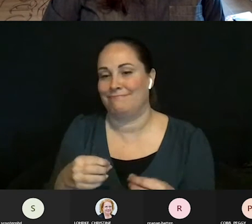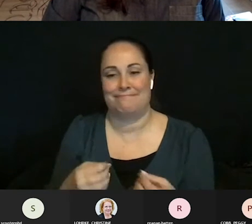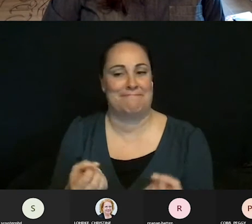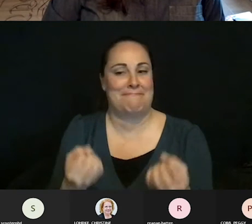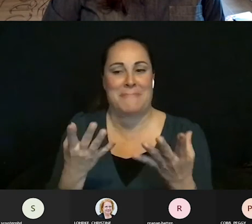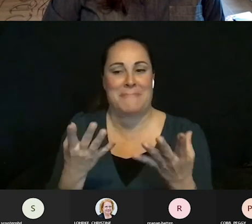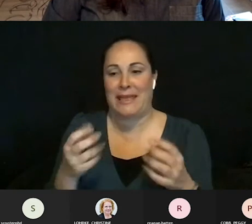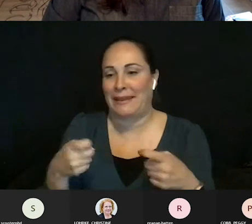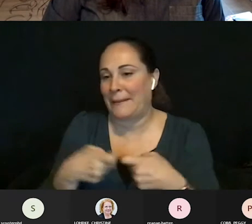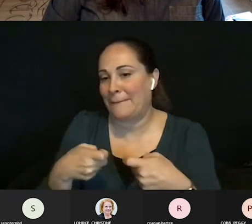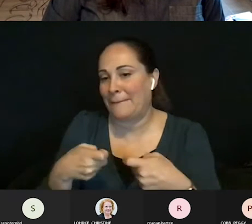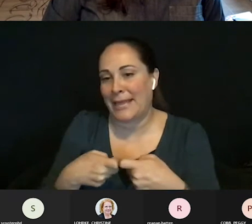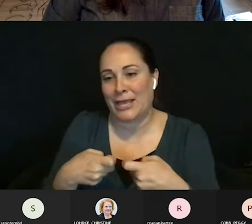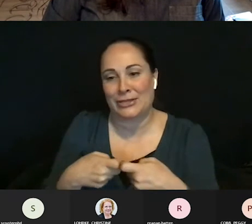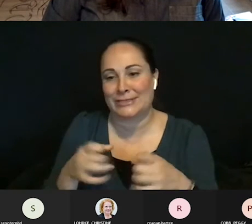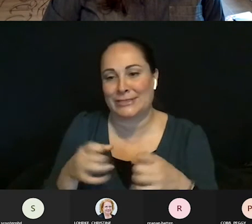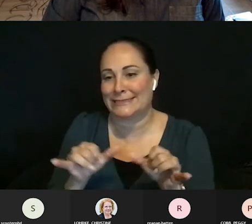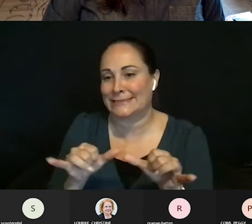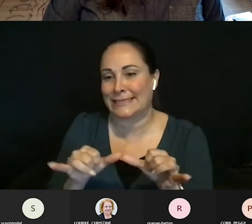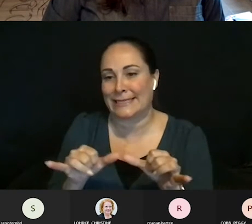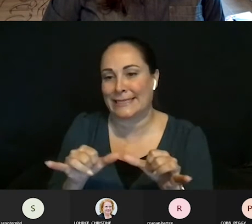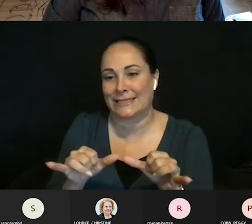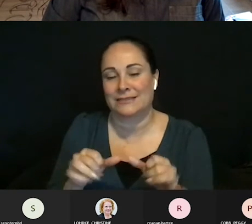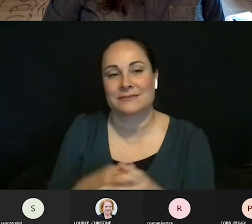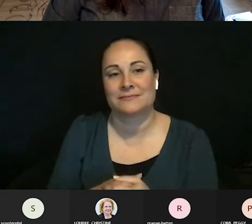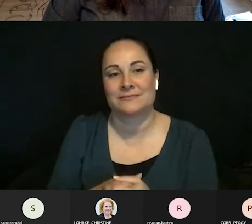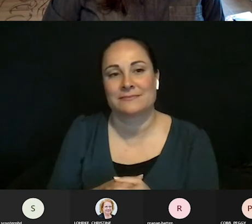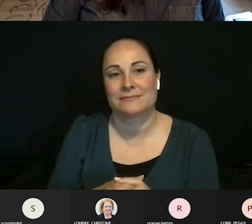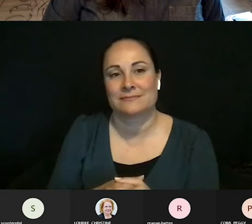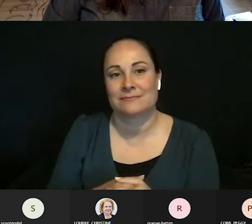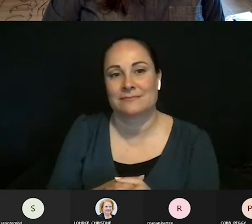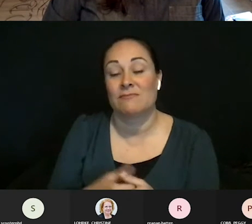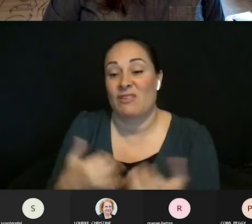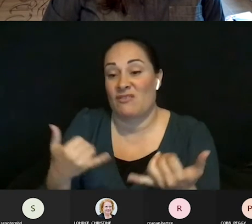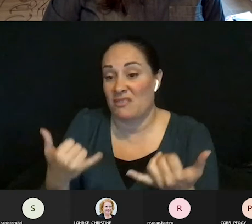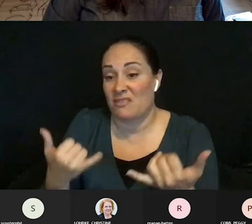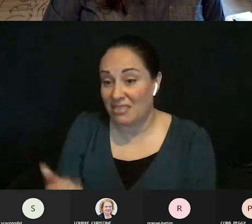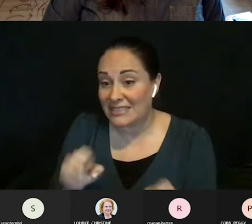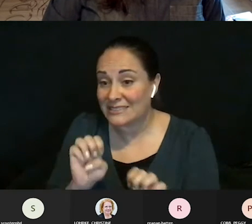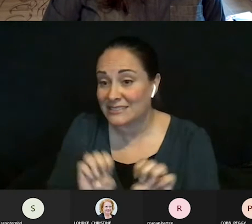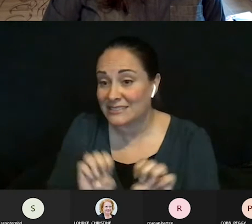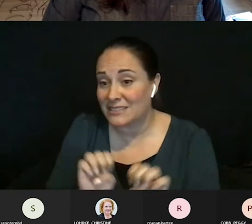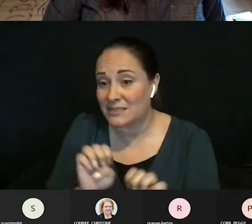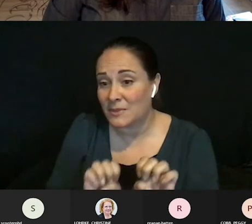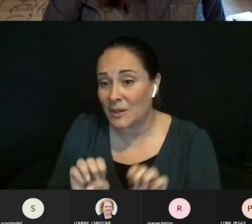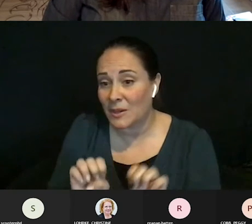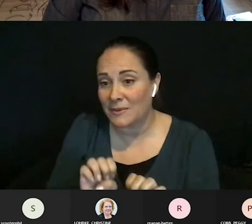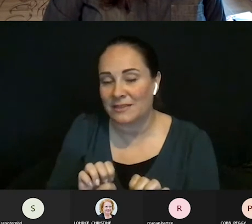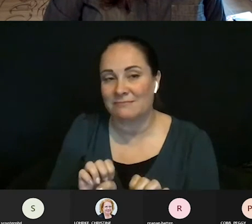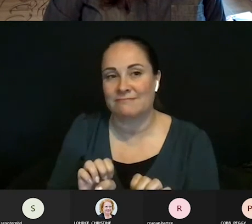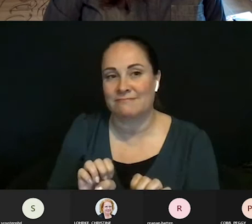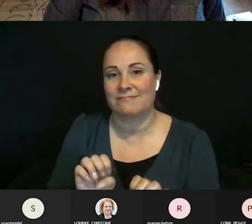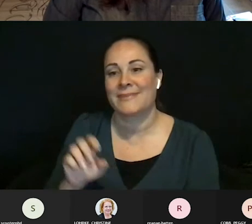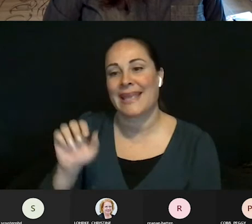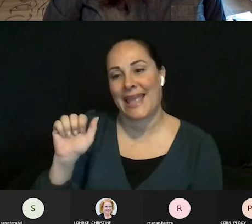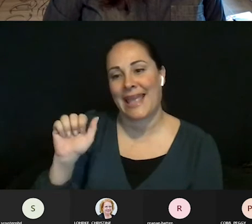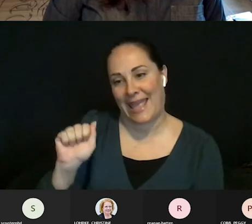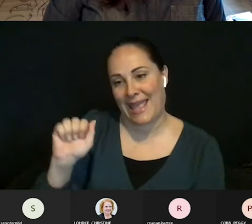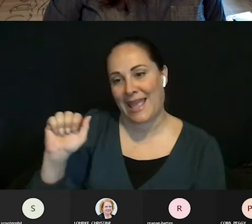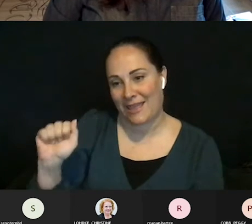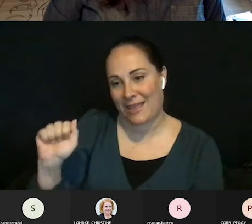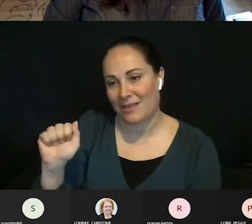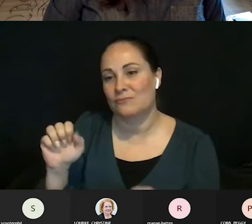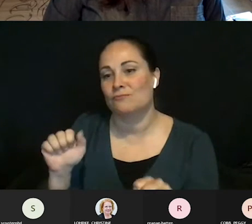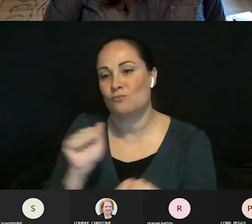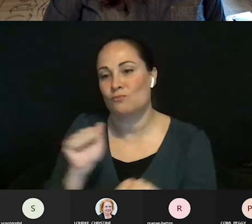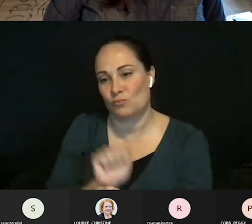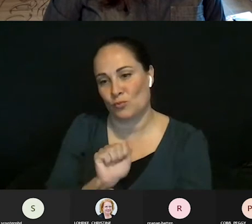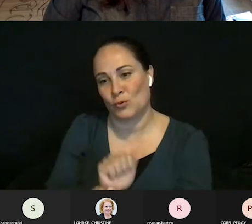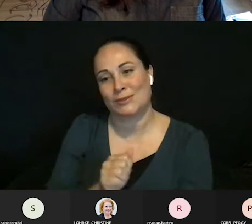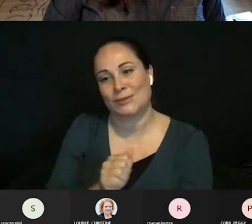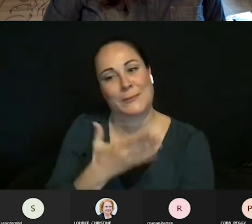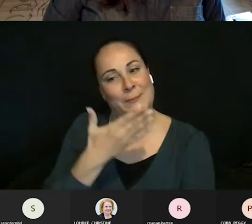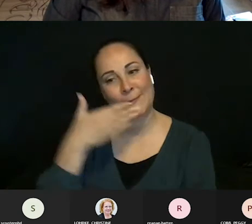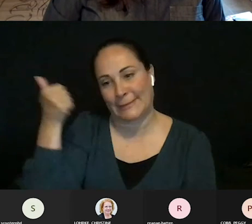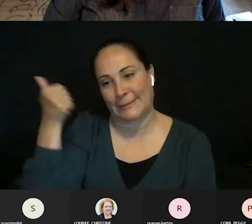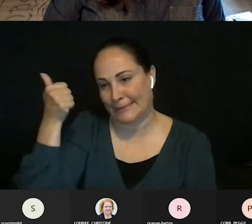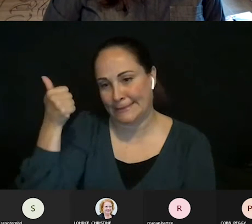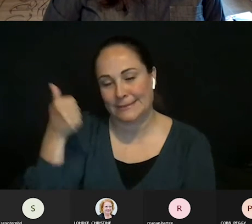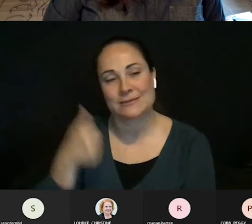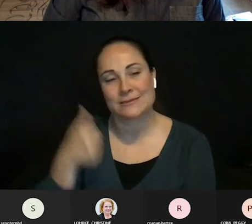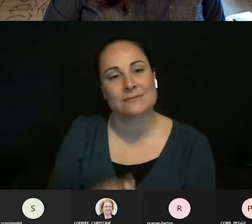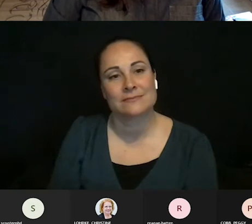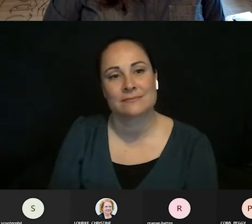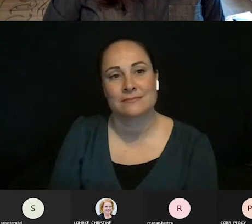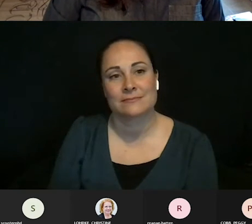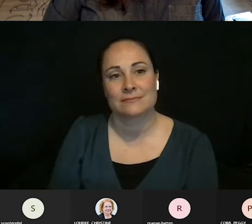right? But for this part of the experiment, I found that the AA works best. The magnets that I'm using